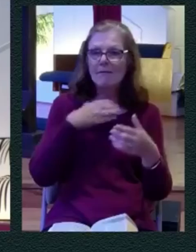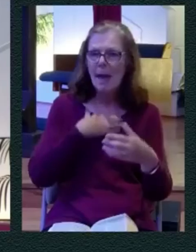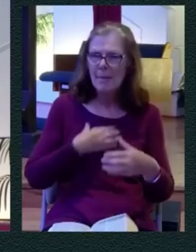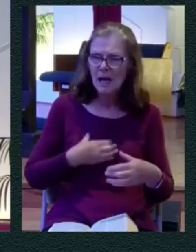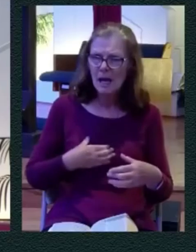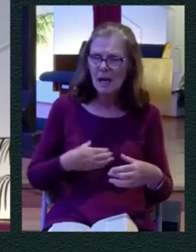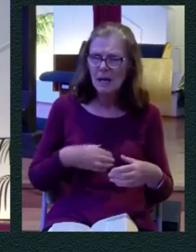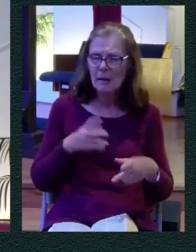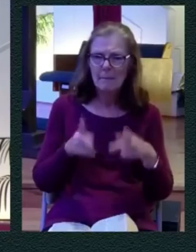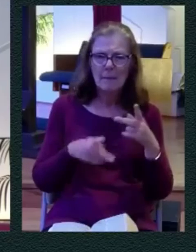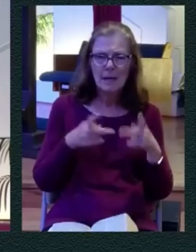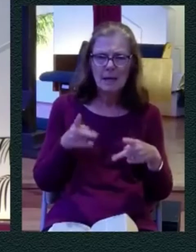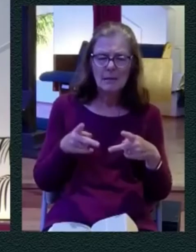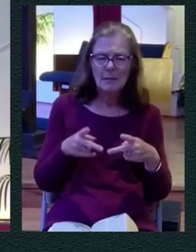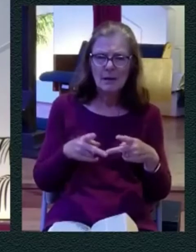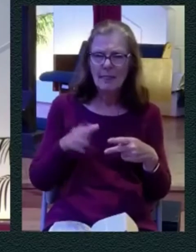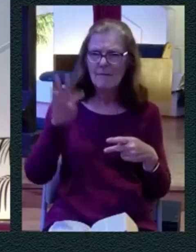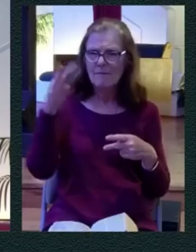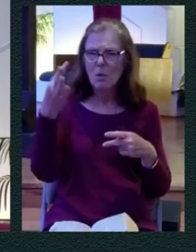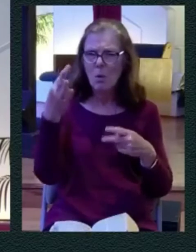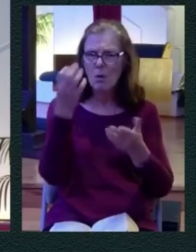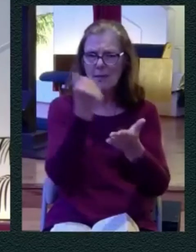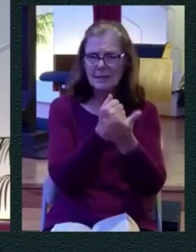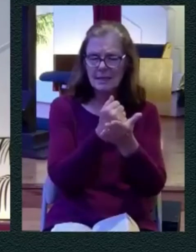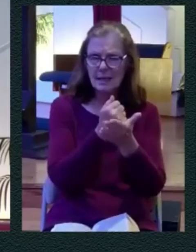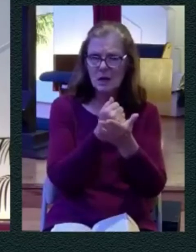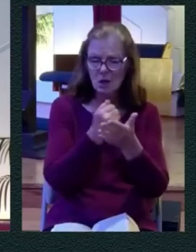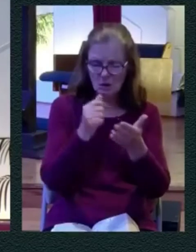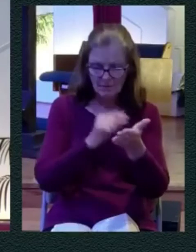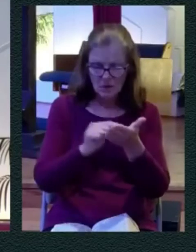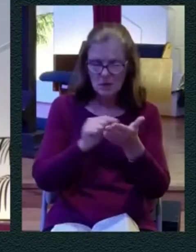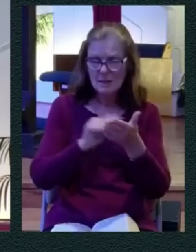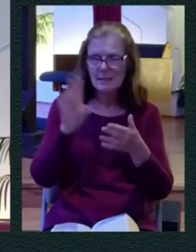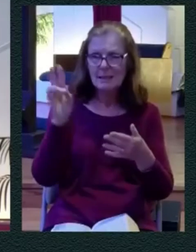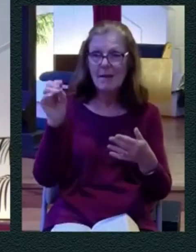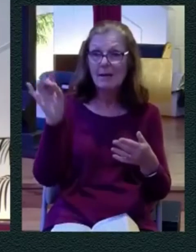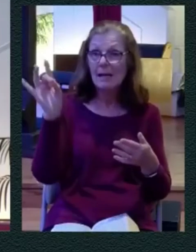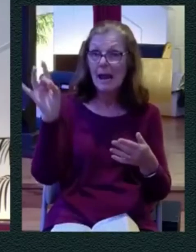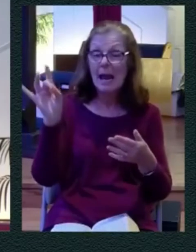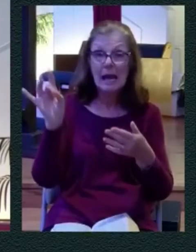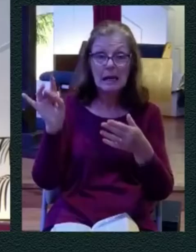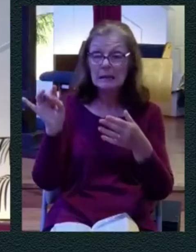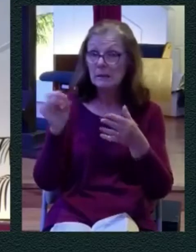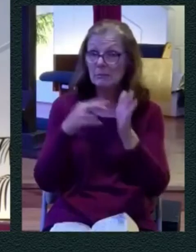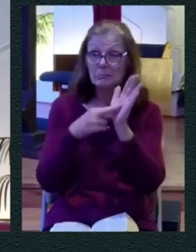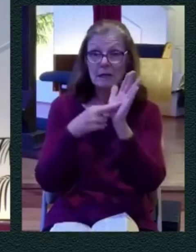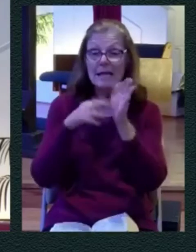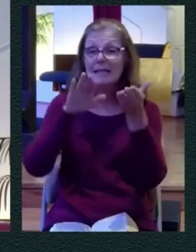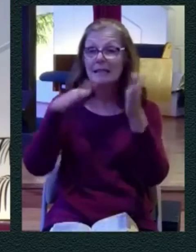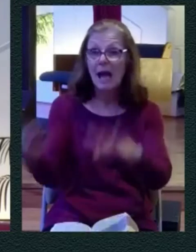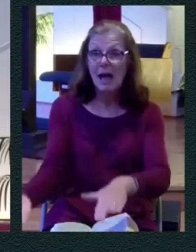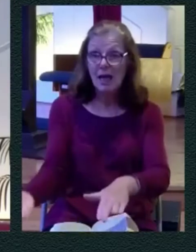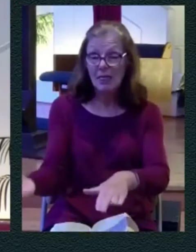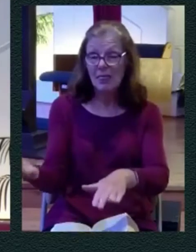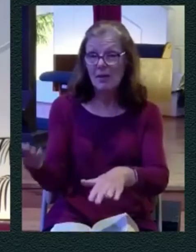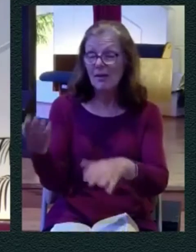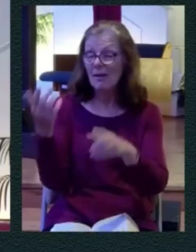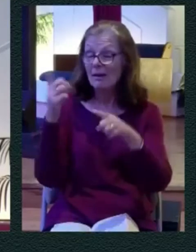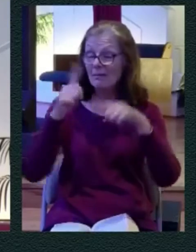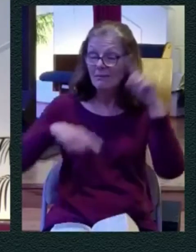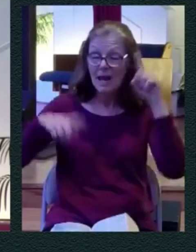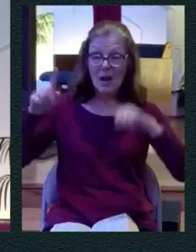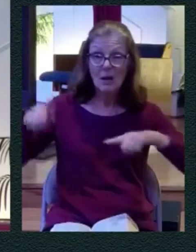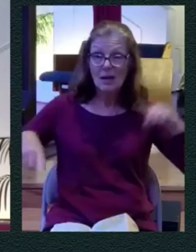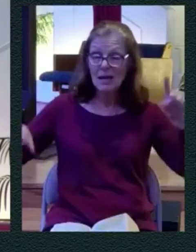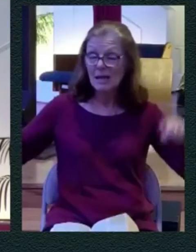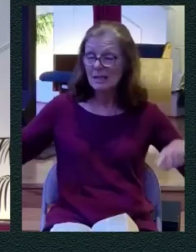in the fourth seal, verses 7 and 8, we have death. And death comes by various means, by way of